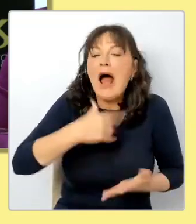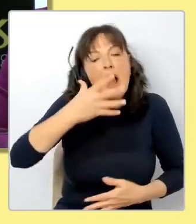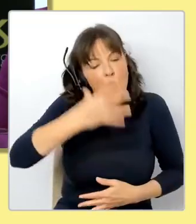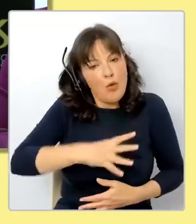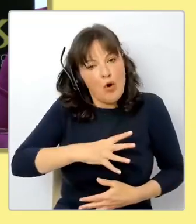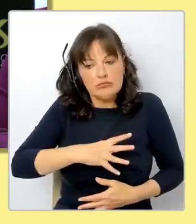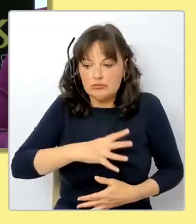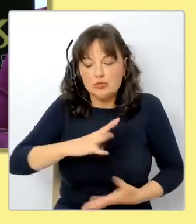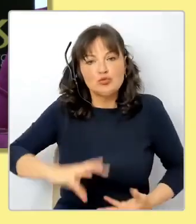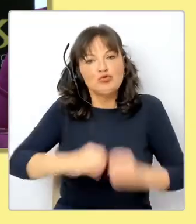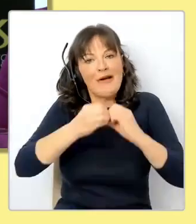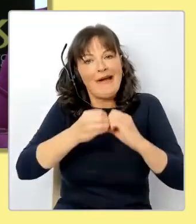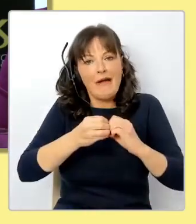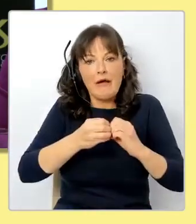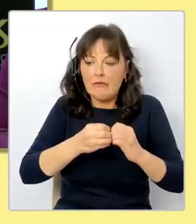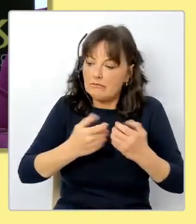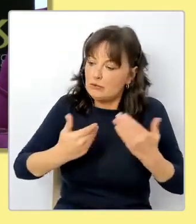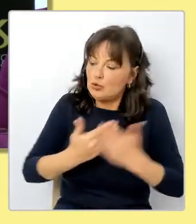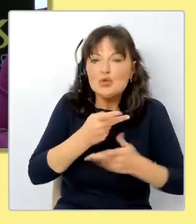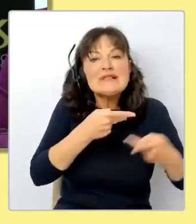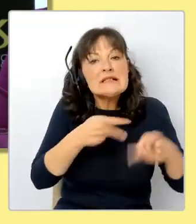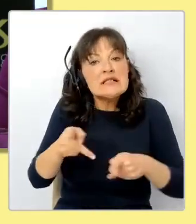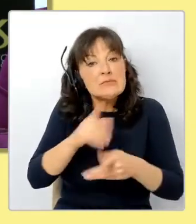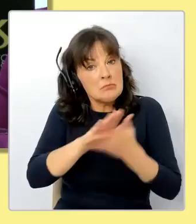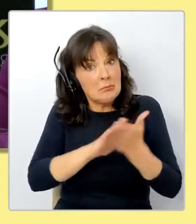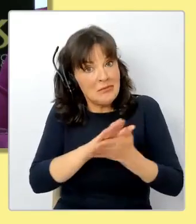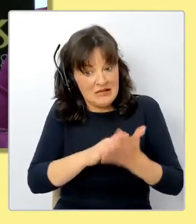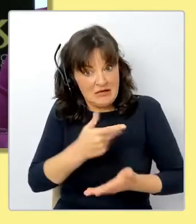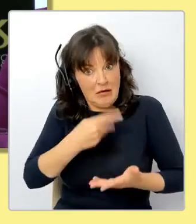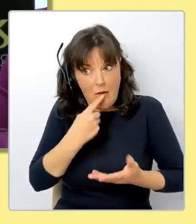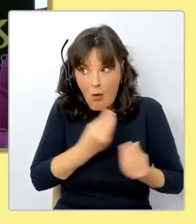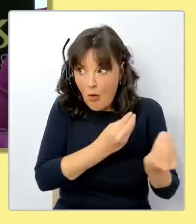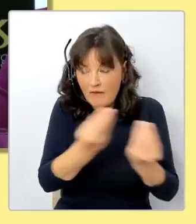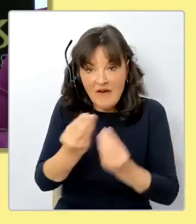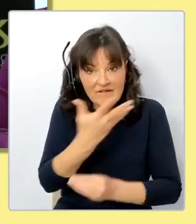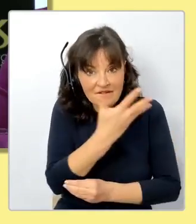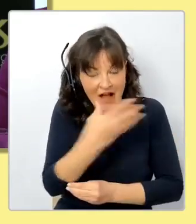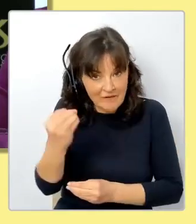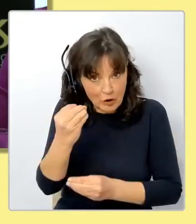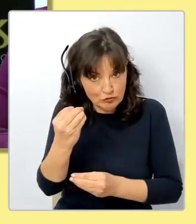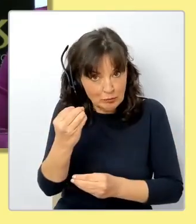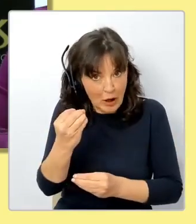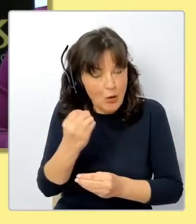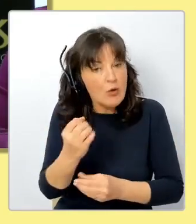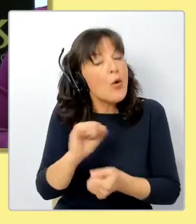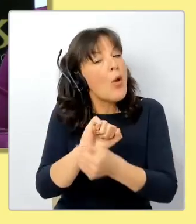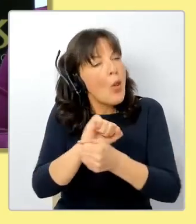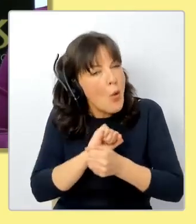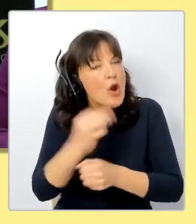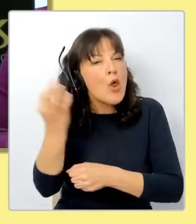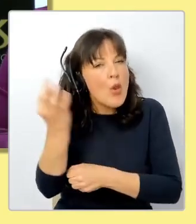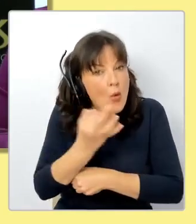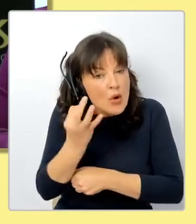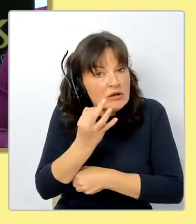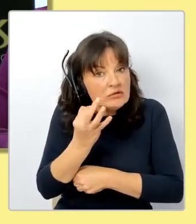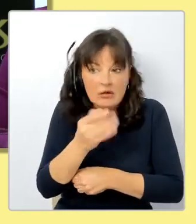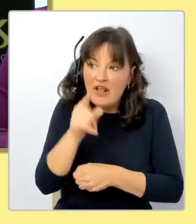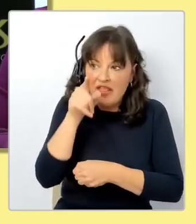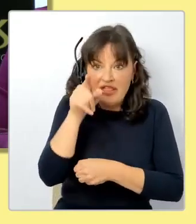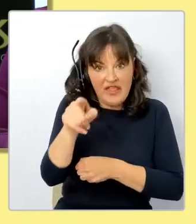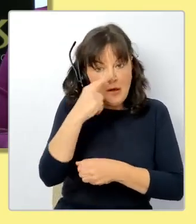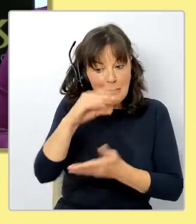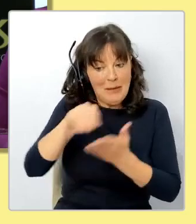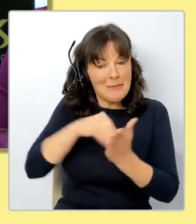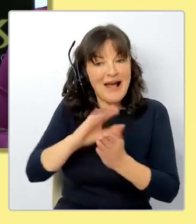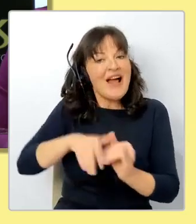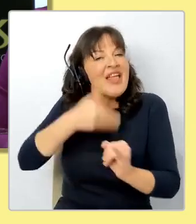£500 loan to parents that can pay that back at the end of their childcare journey to help with the initial upfront costs. I think